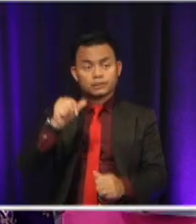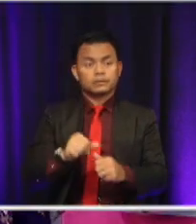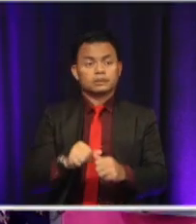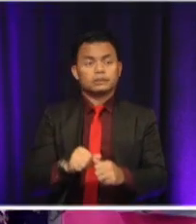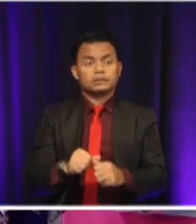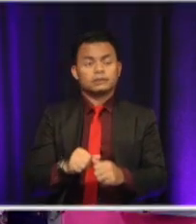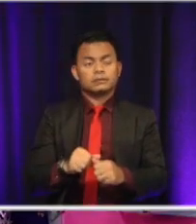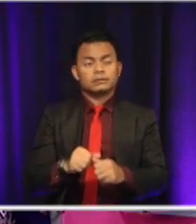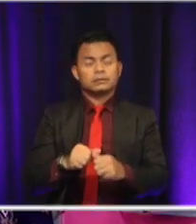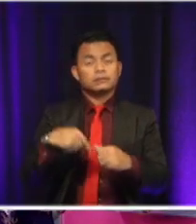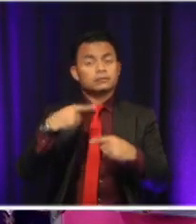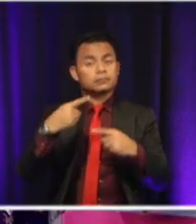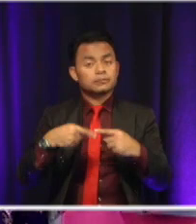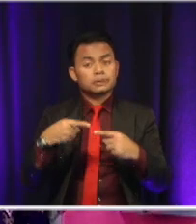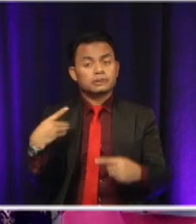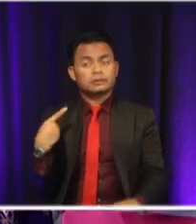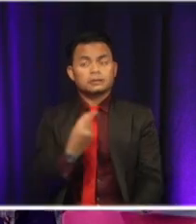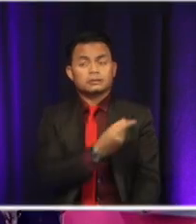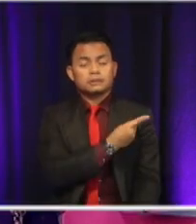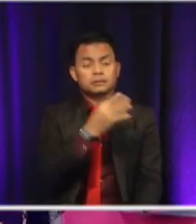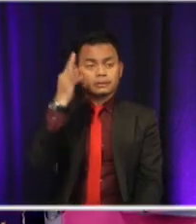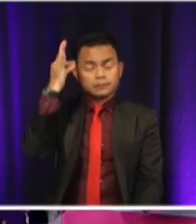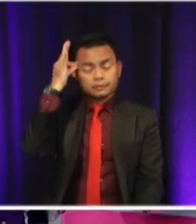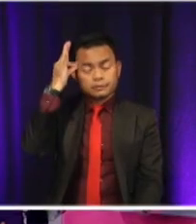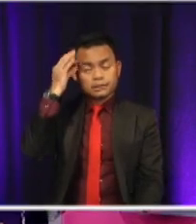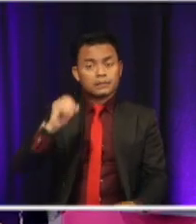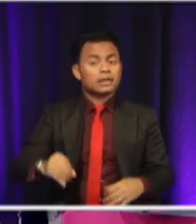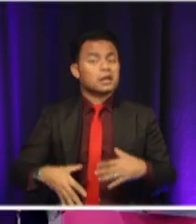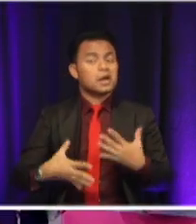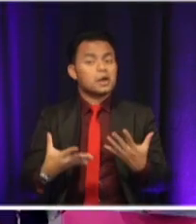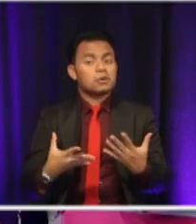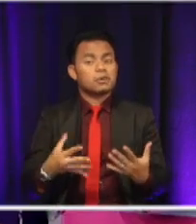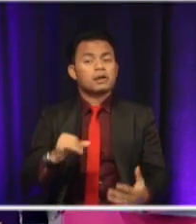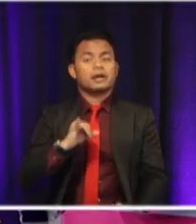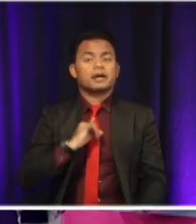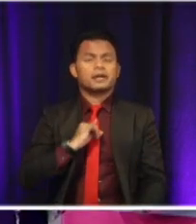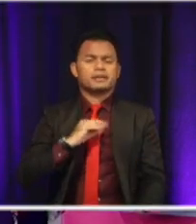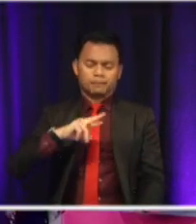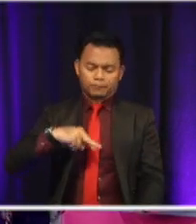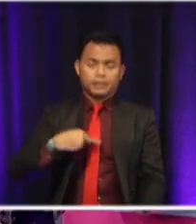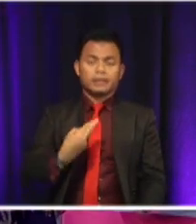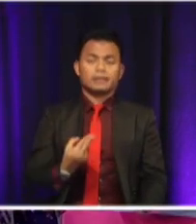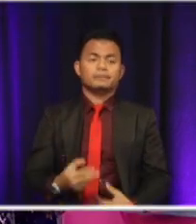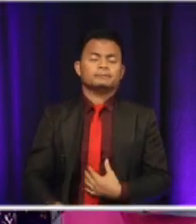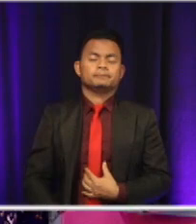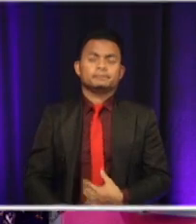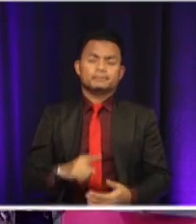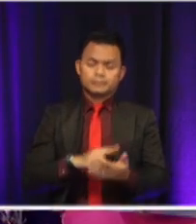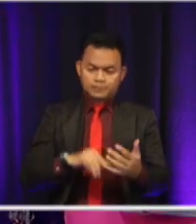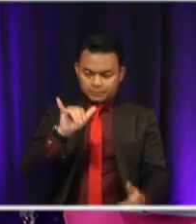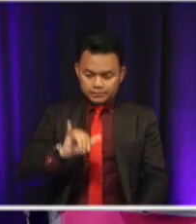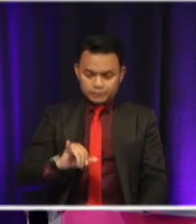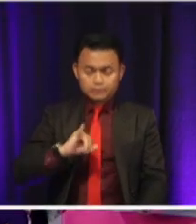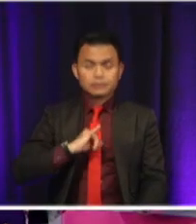thinking of how I feel, what did I think about that person? What did